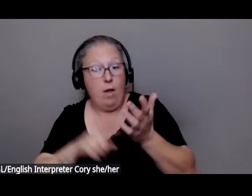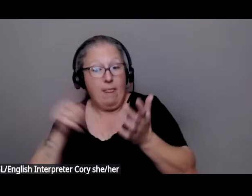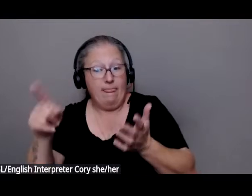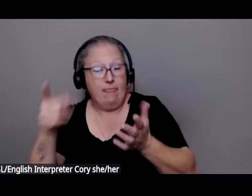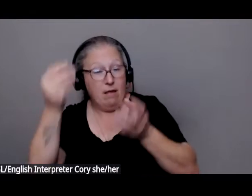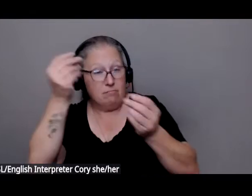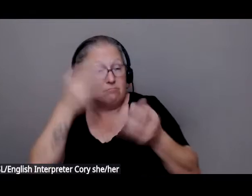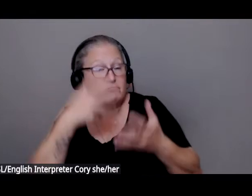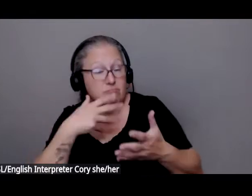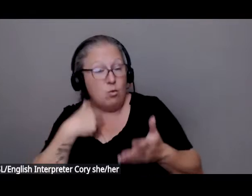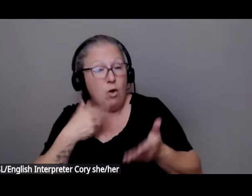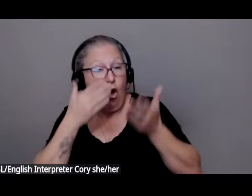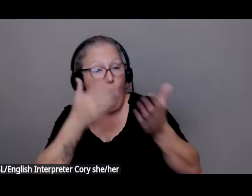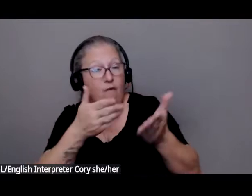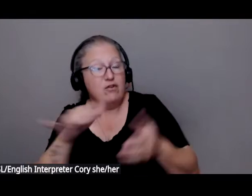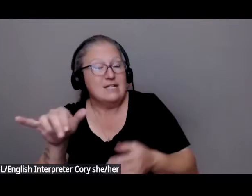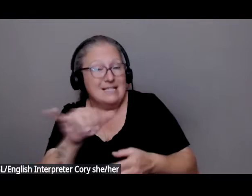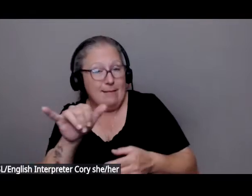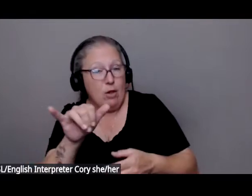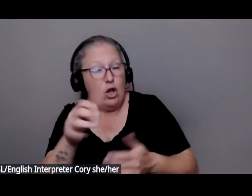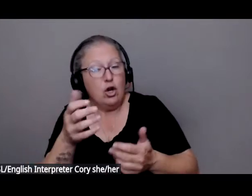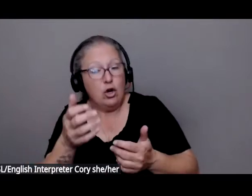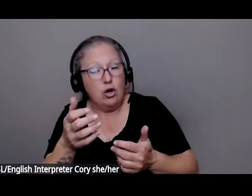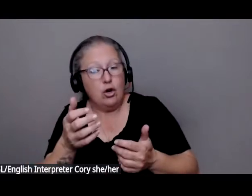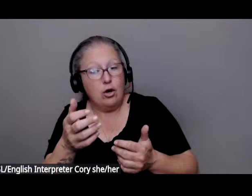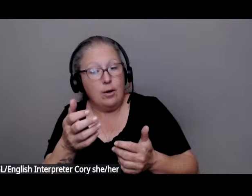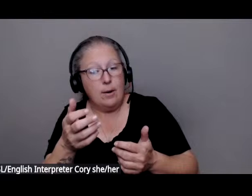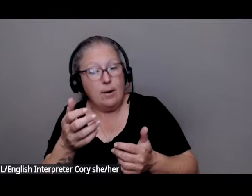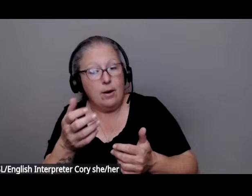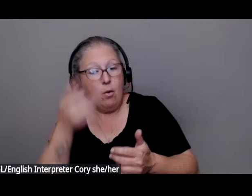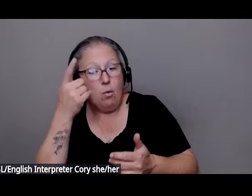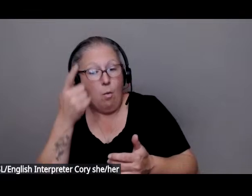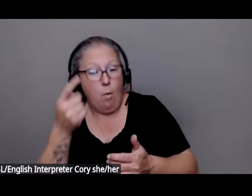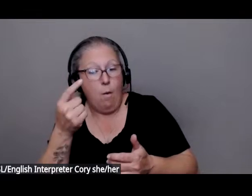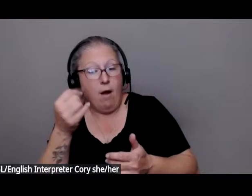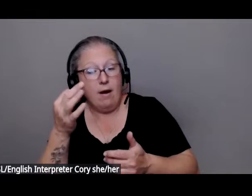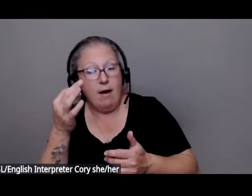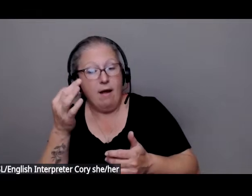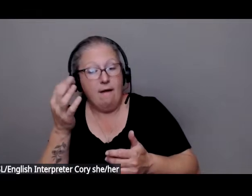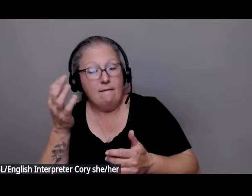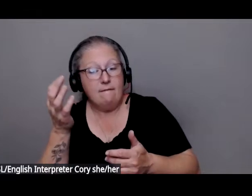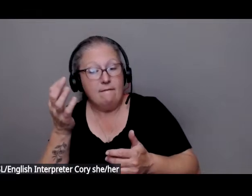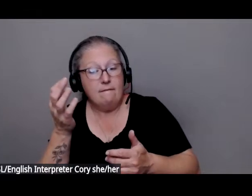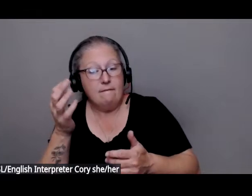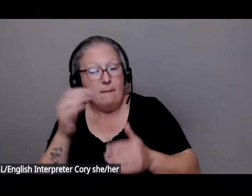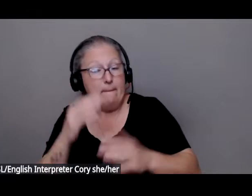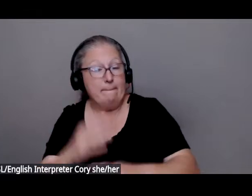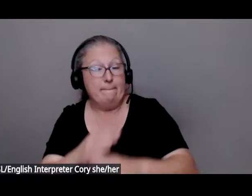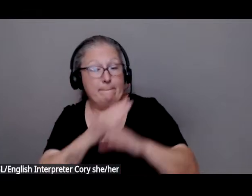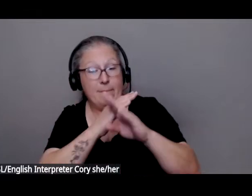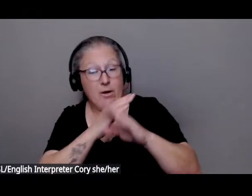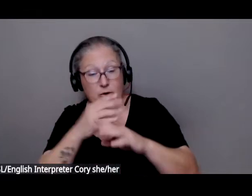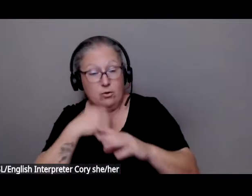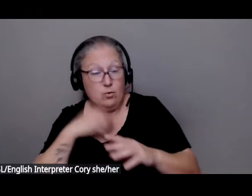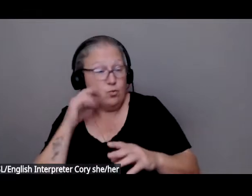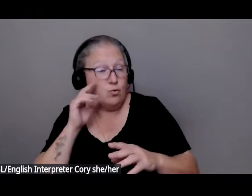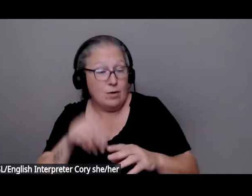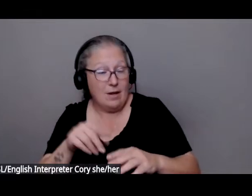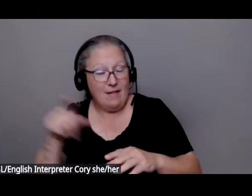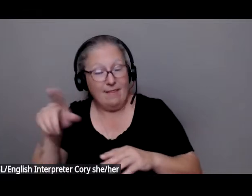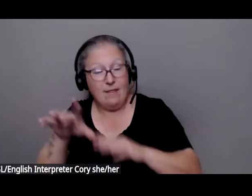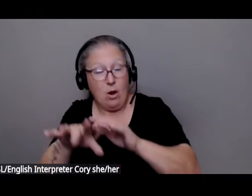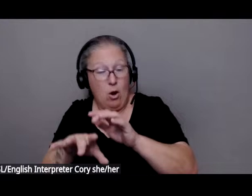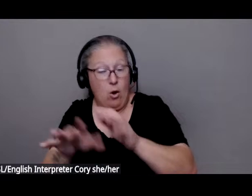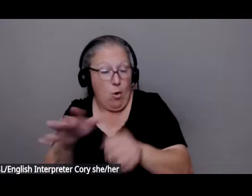We offer some of the similar things. One of the barriers that we found was that they're located in